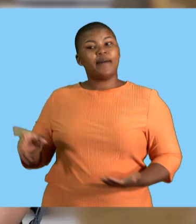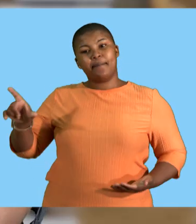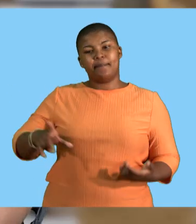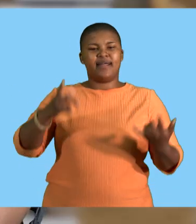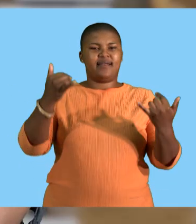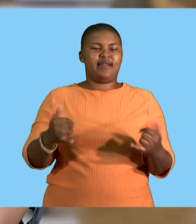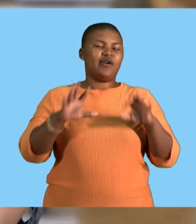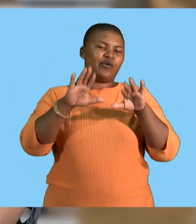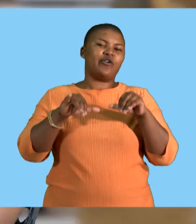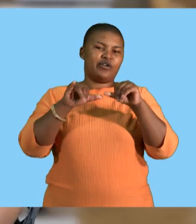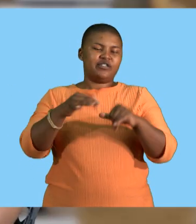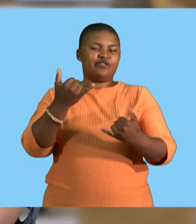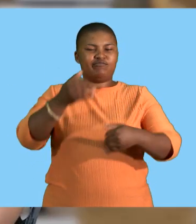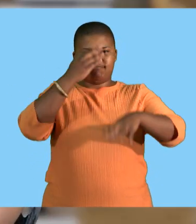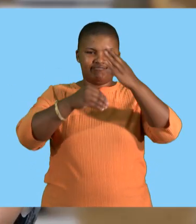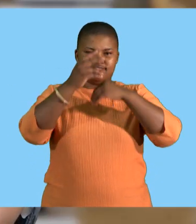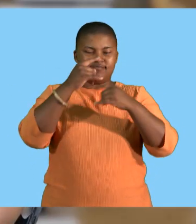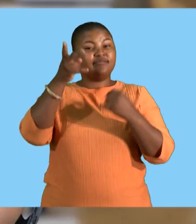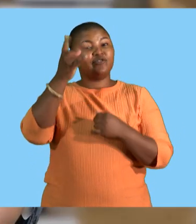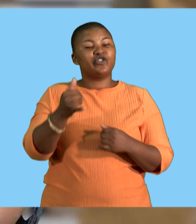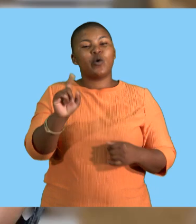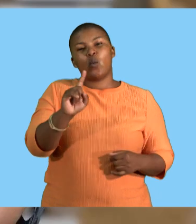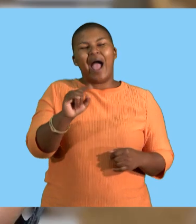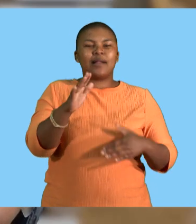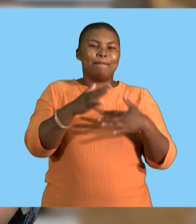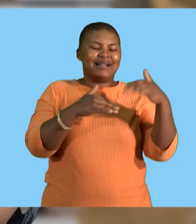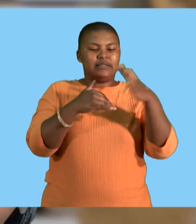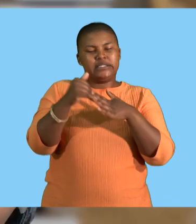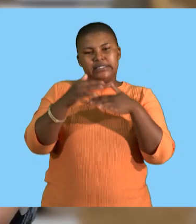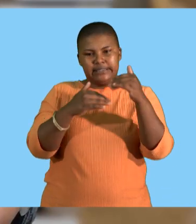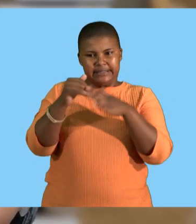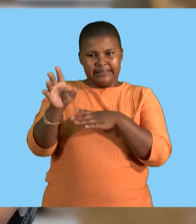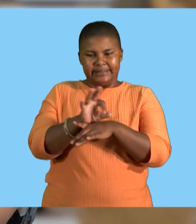Welcome back. Let's jump into today's lesson and look at building plans.